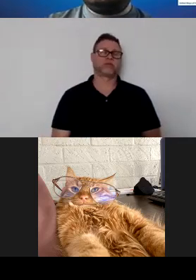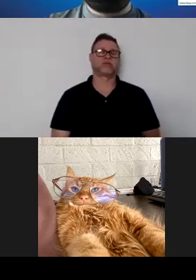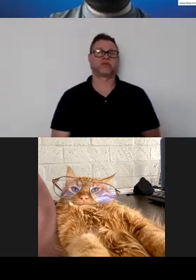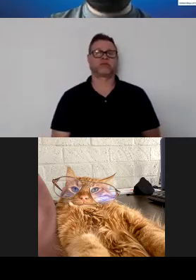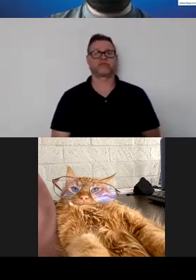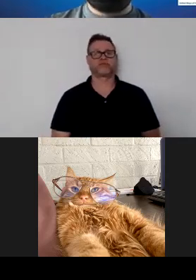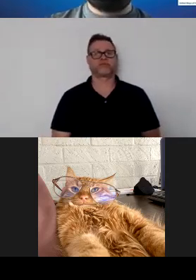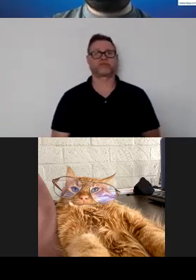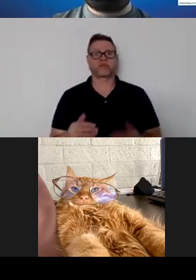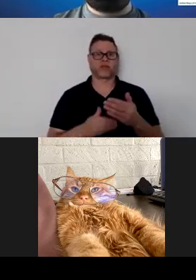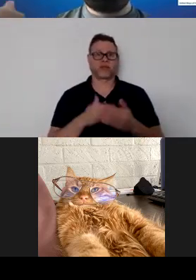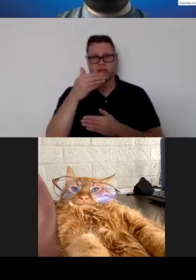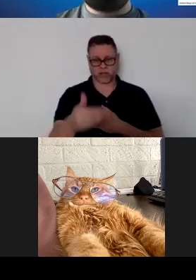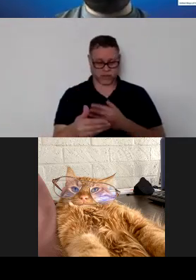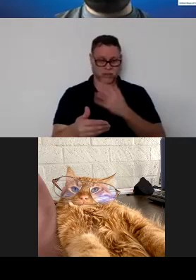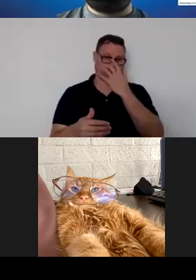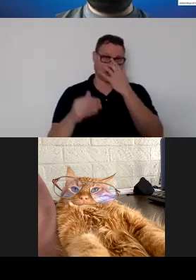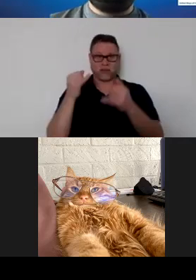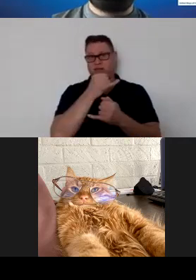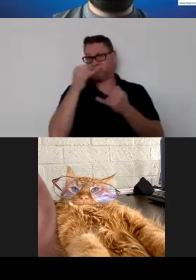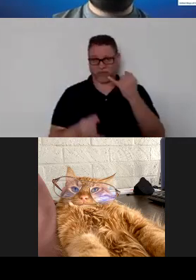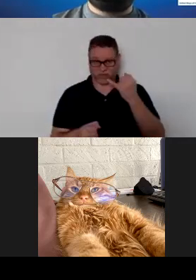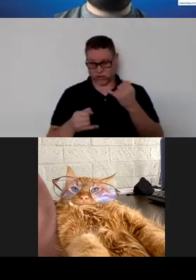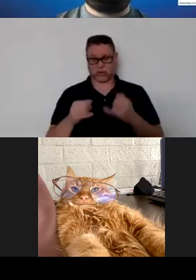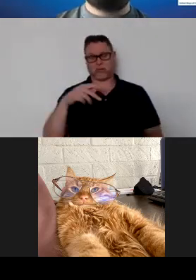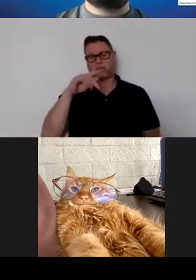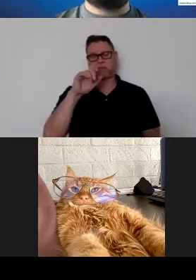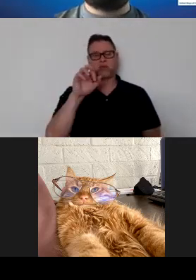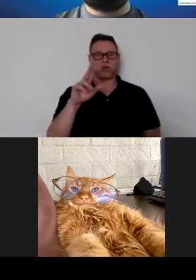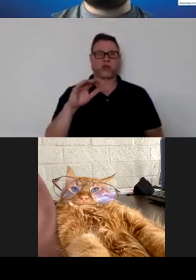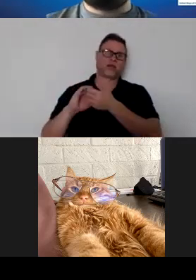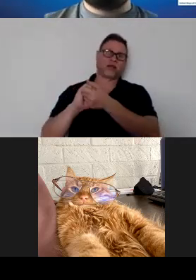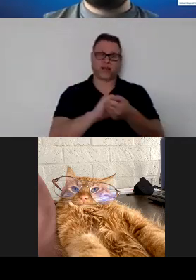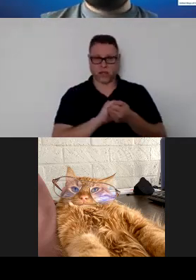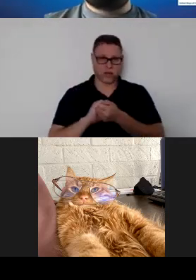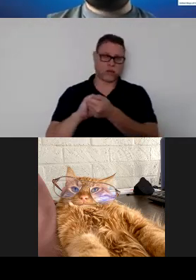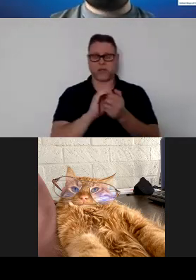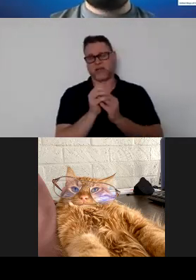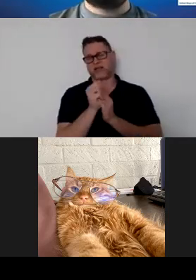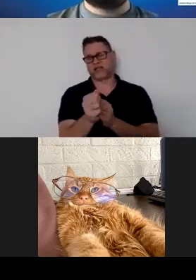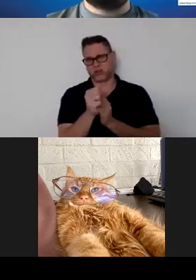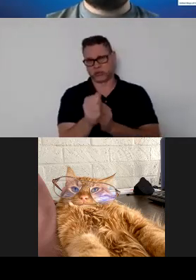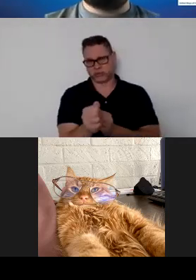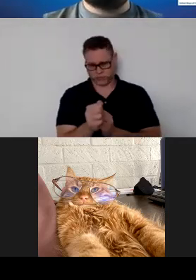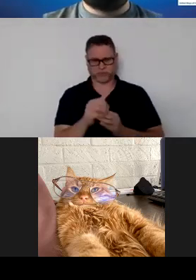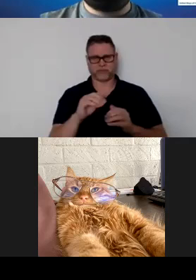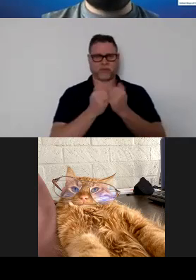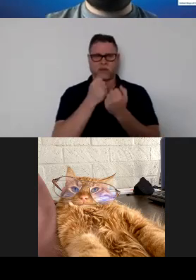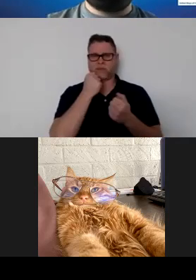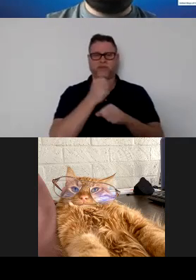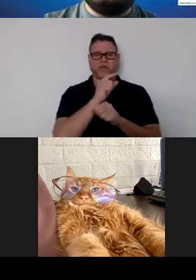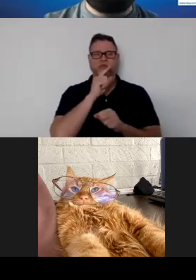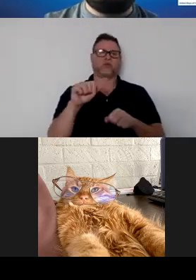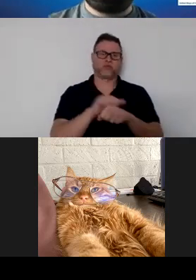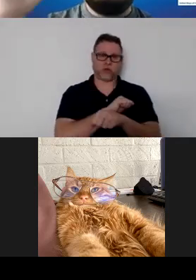And next, we'll go over the final pillar, which is that collaborative leadership and how to ensure that there are practices